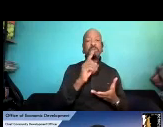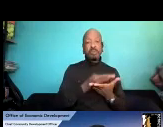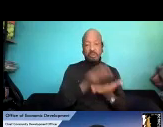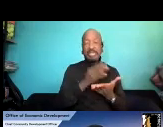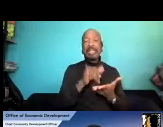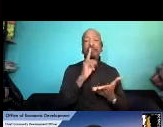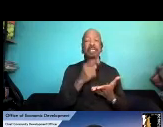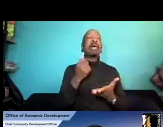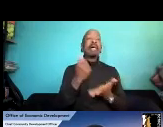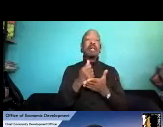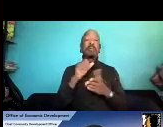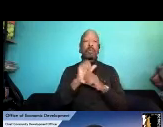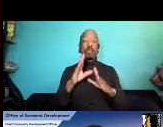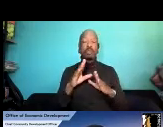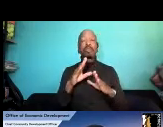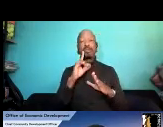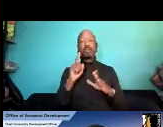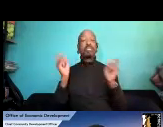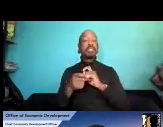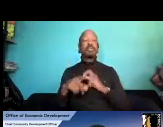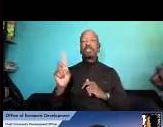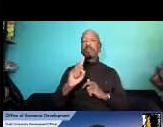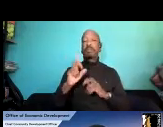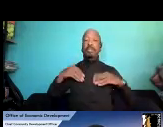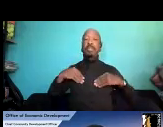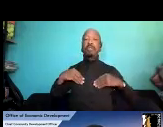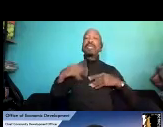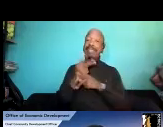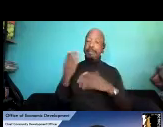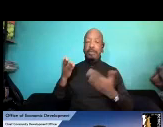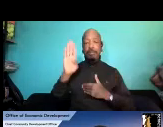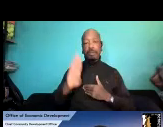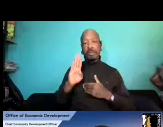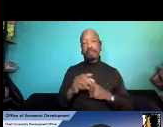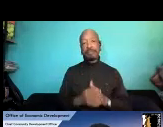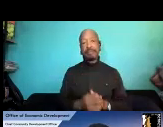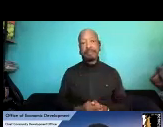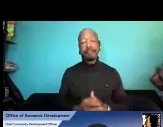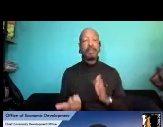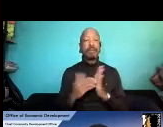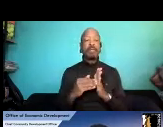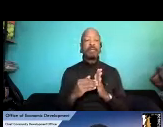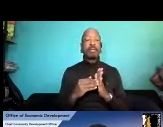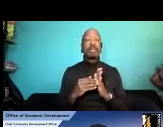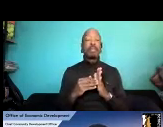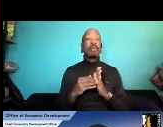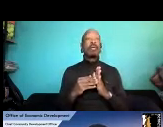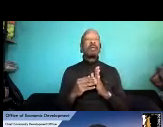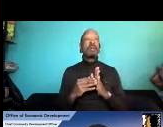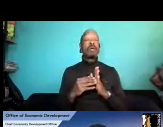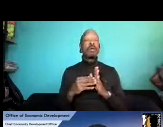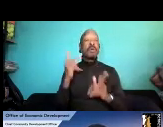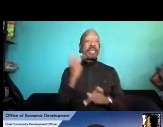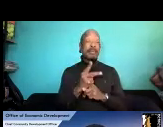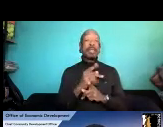and democratically own the business and keep it rooted in Berkeley. Once again, retaining jobs and creating jobs.